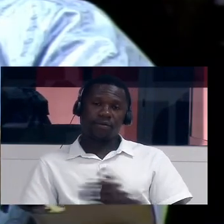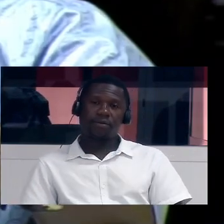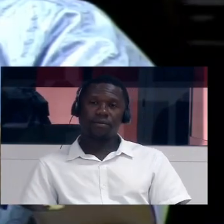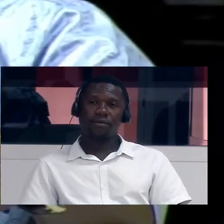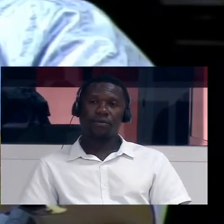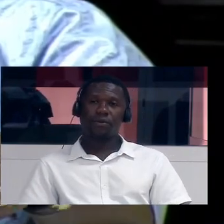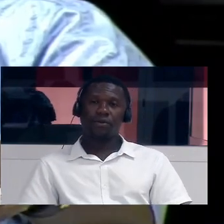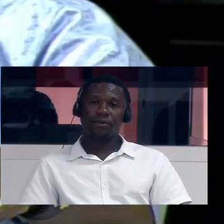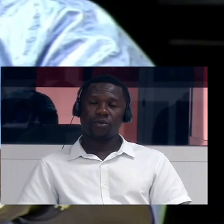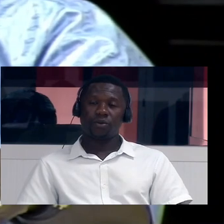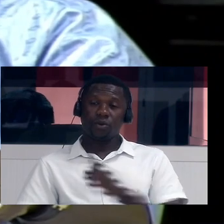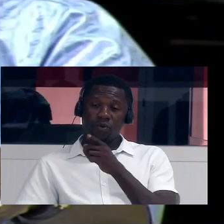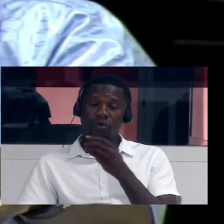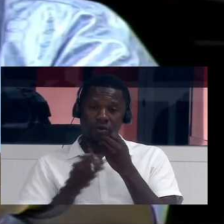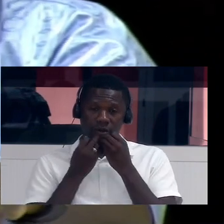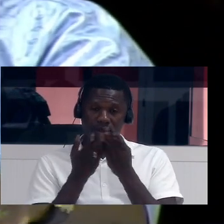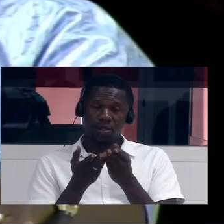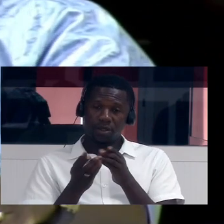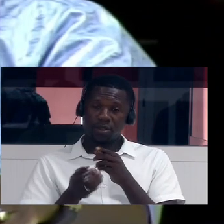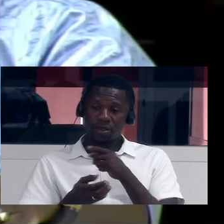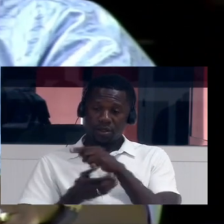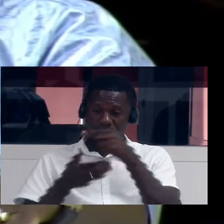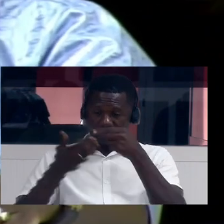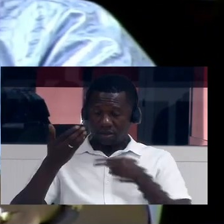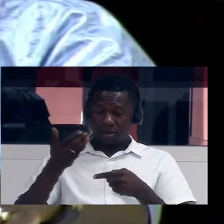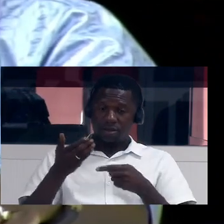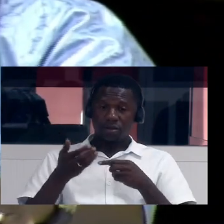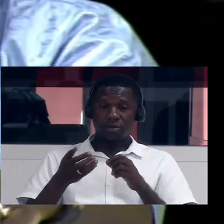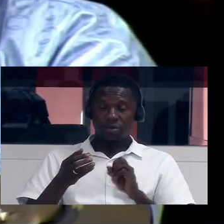Would you say that these operation orders